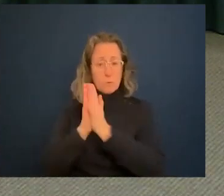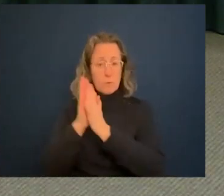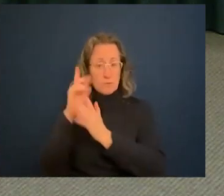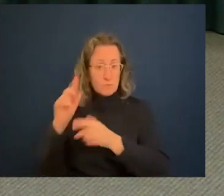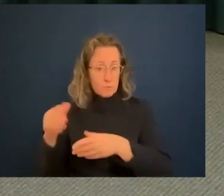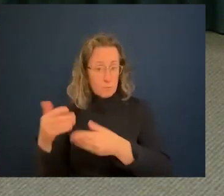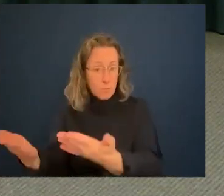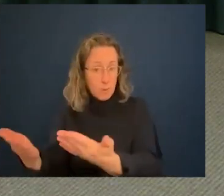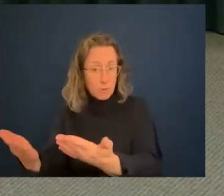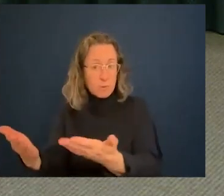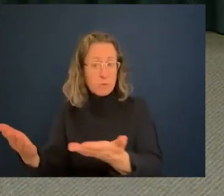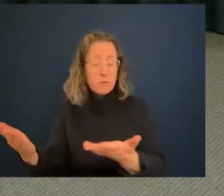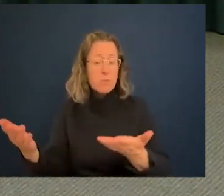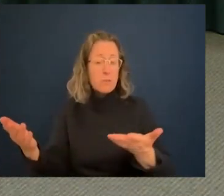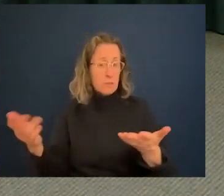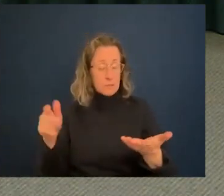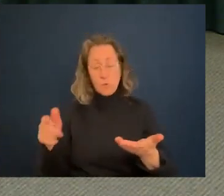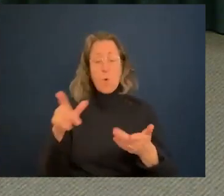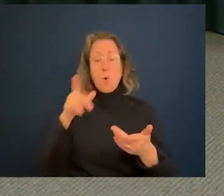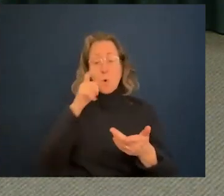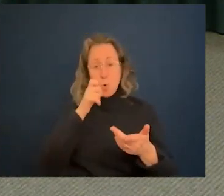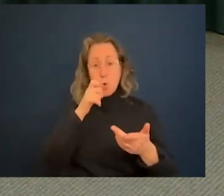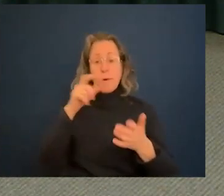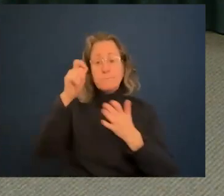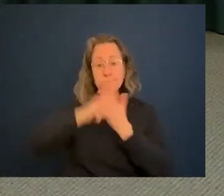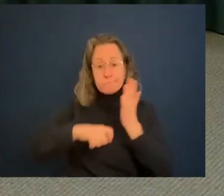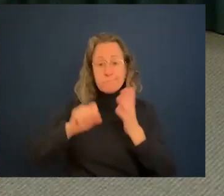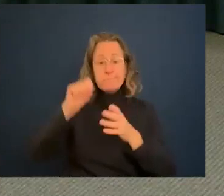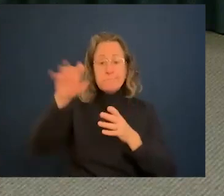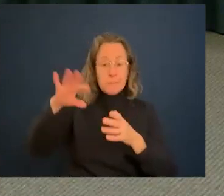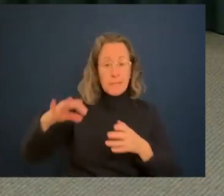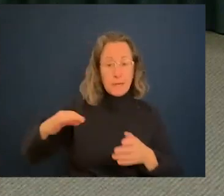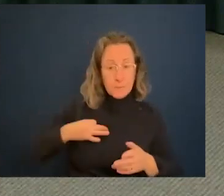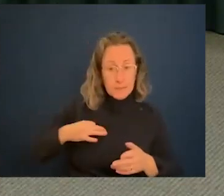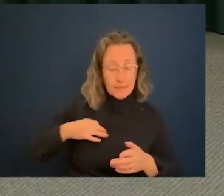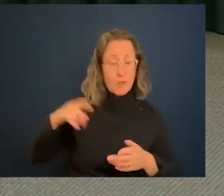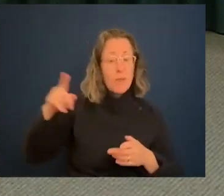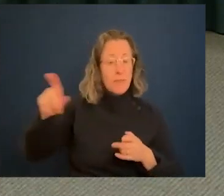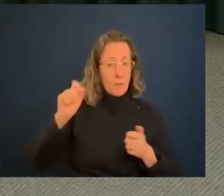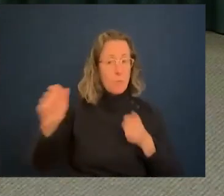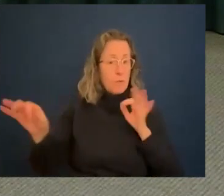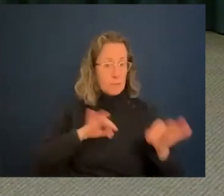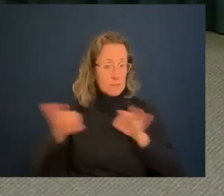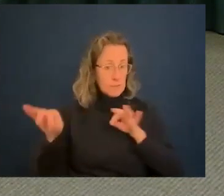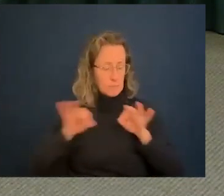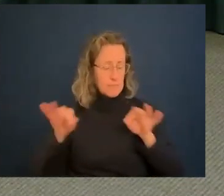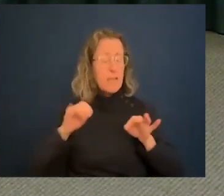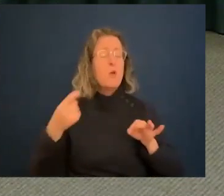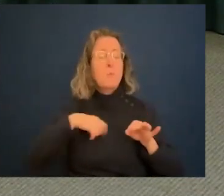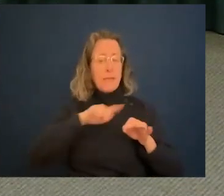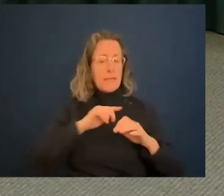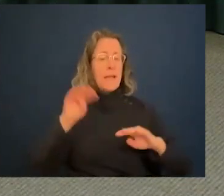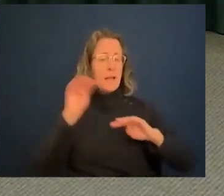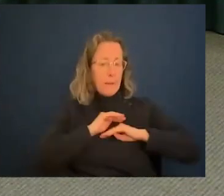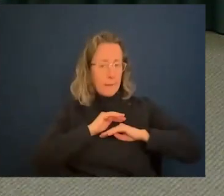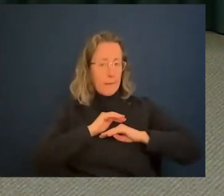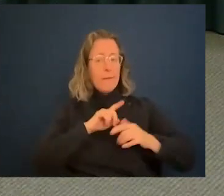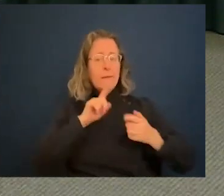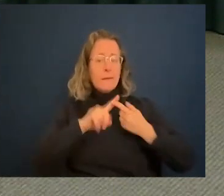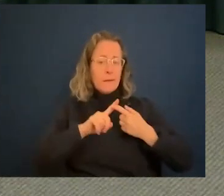proposing for Brattleboro they would State what kind of standard they would be able to achieve and how those standards are